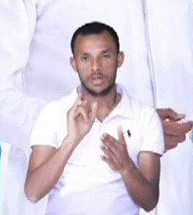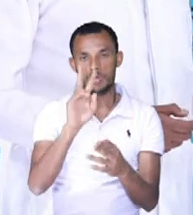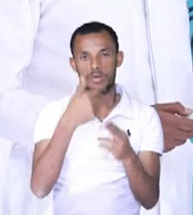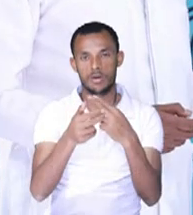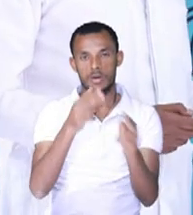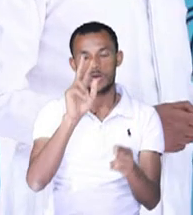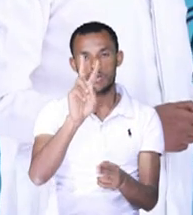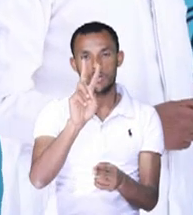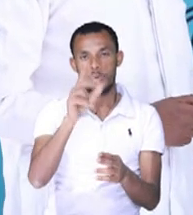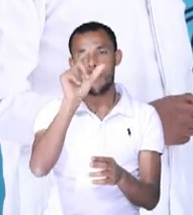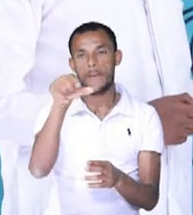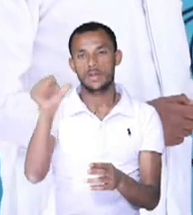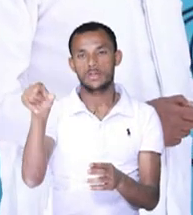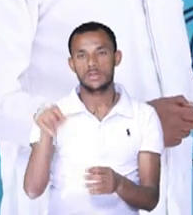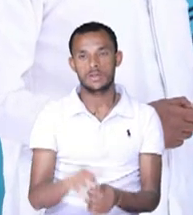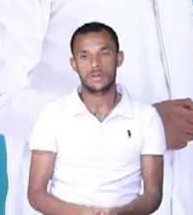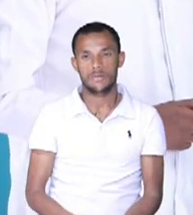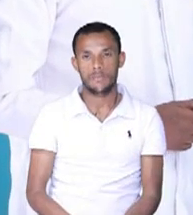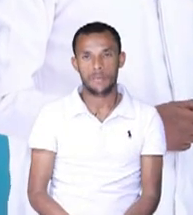2 matrix it will be.